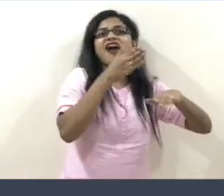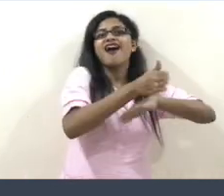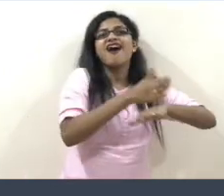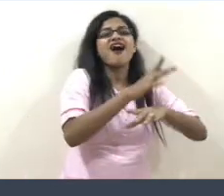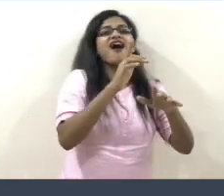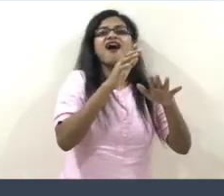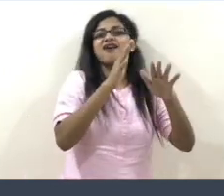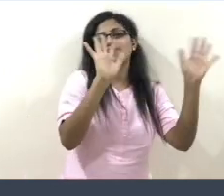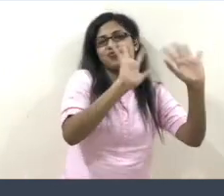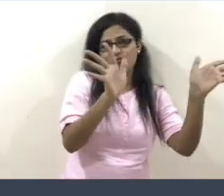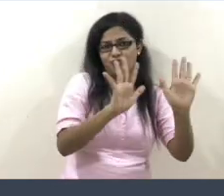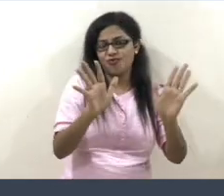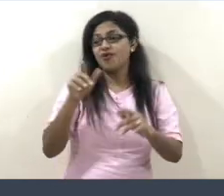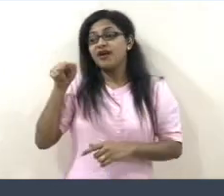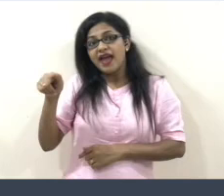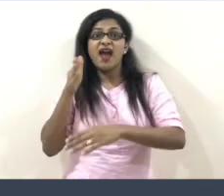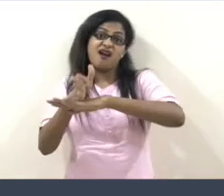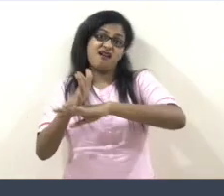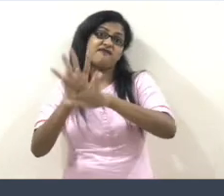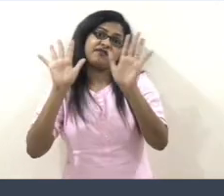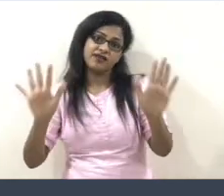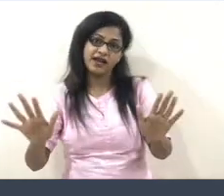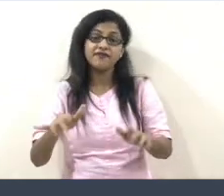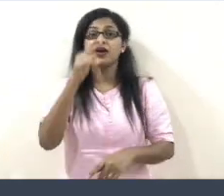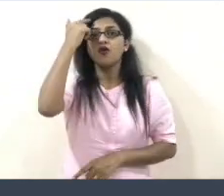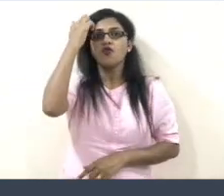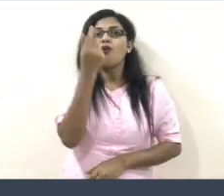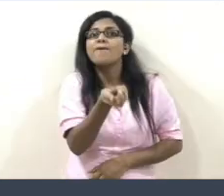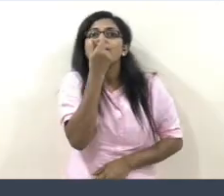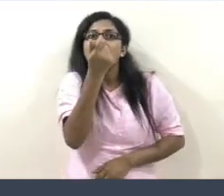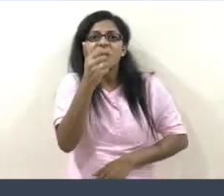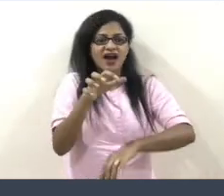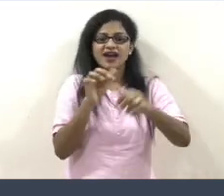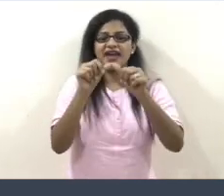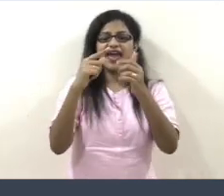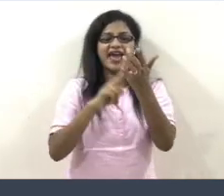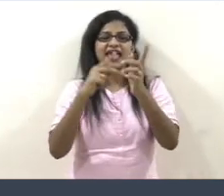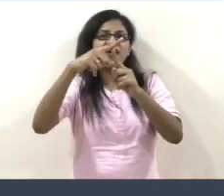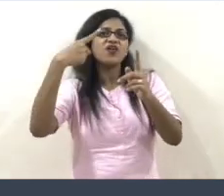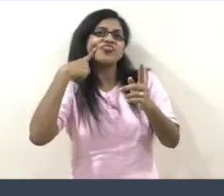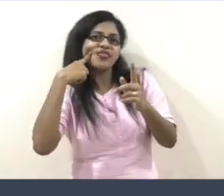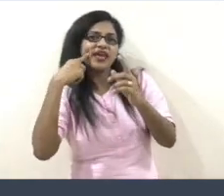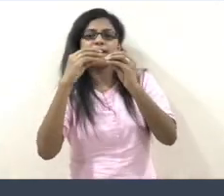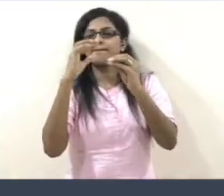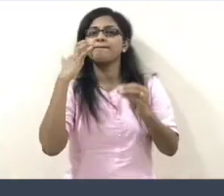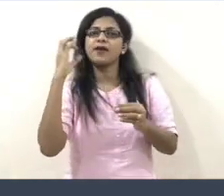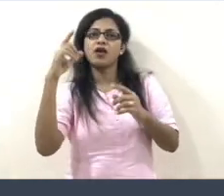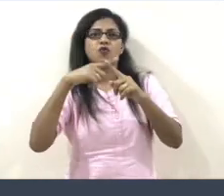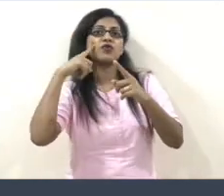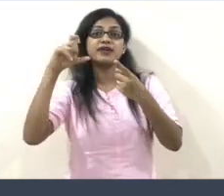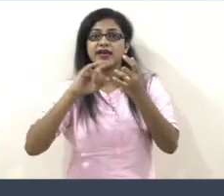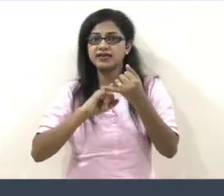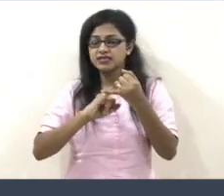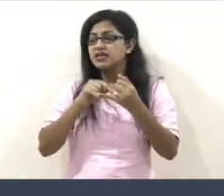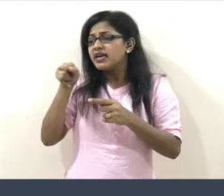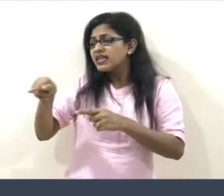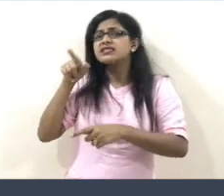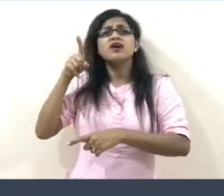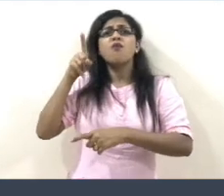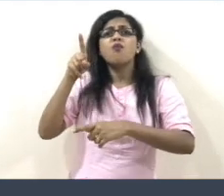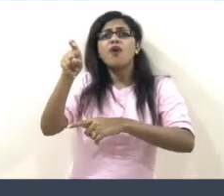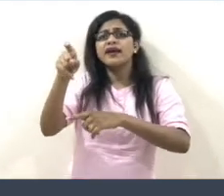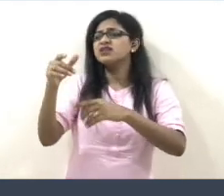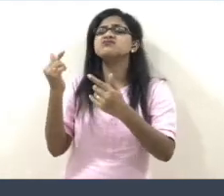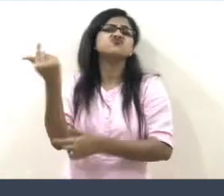know that antibiotics have no effect on viruses and are solely produced to overcome certain bacterial infections. This concept will be further explained in the